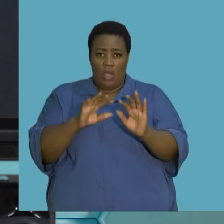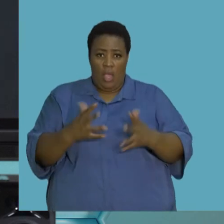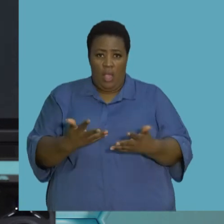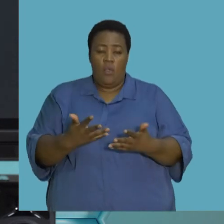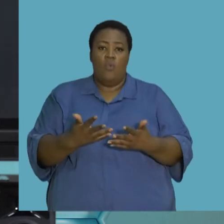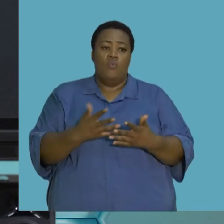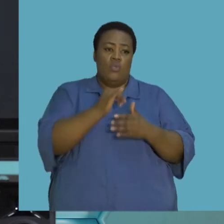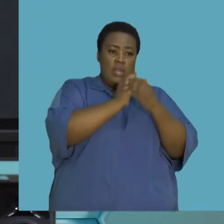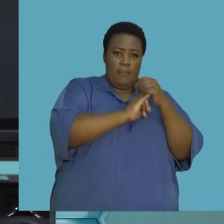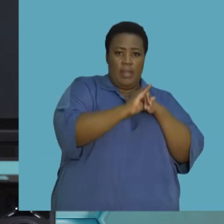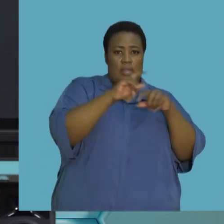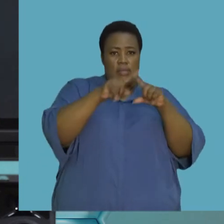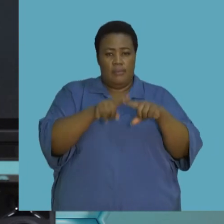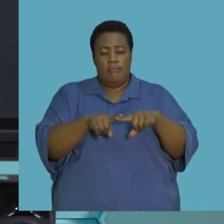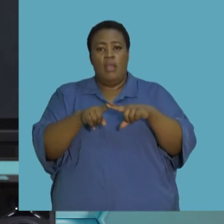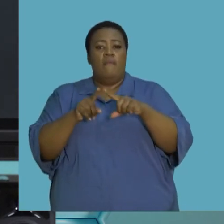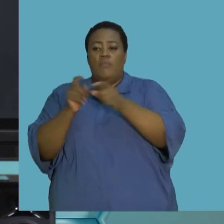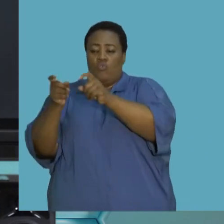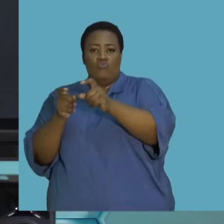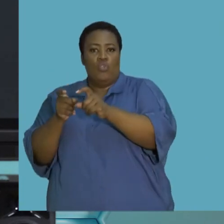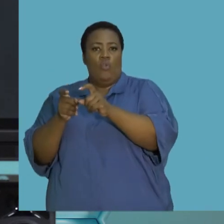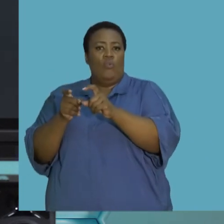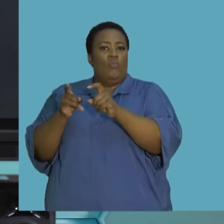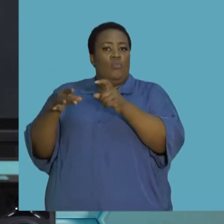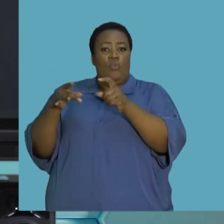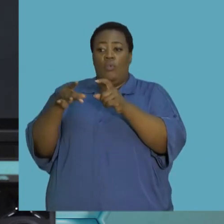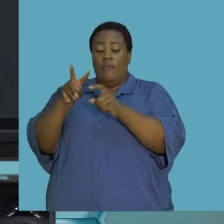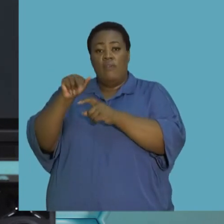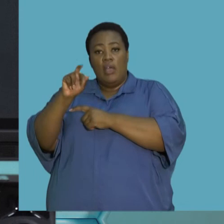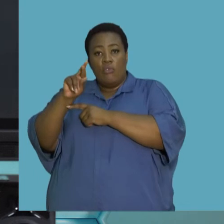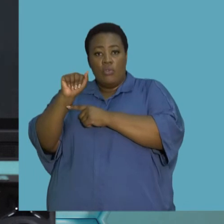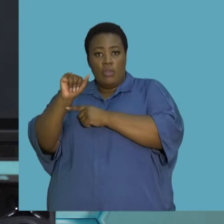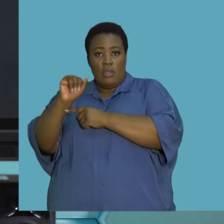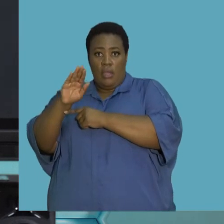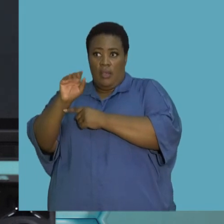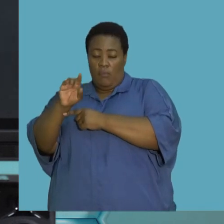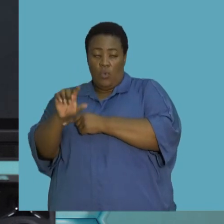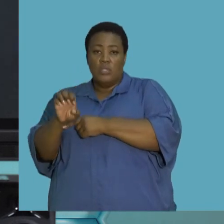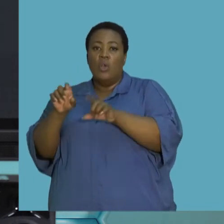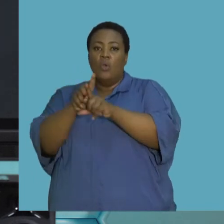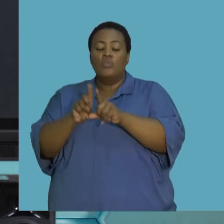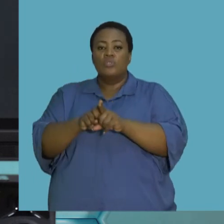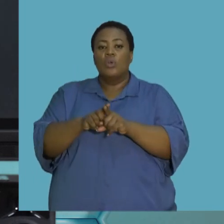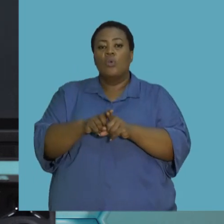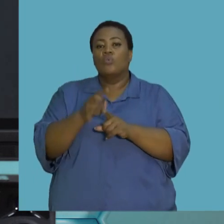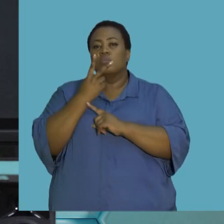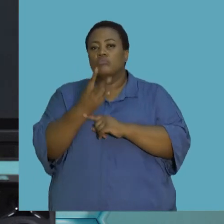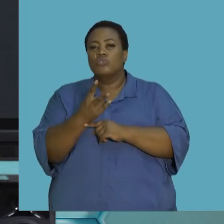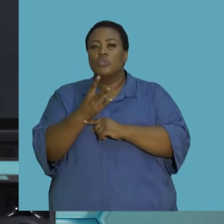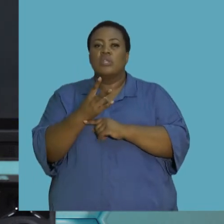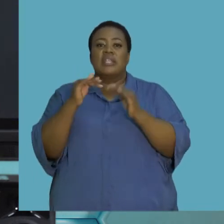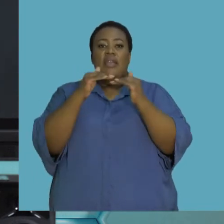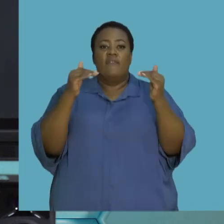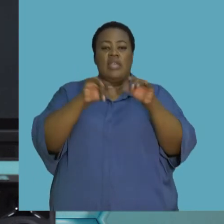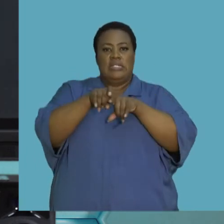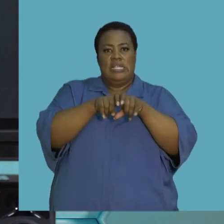at variables, most importantly independent, dependent, and your control variables. We've also spent some time looking at what a